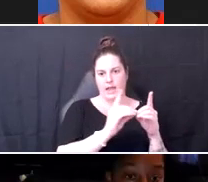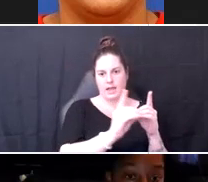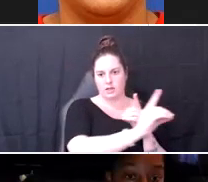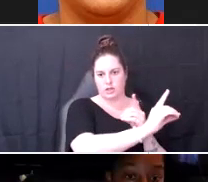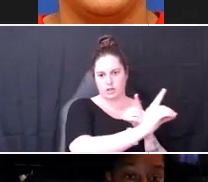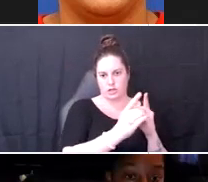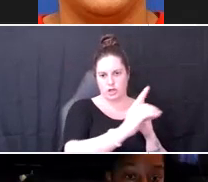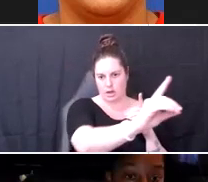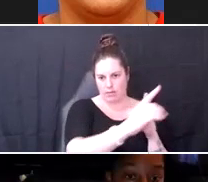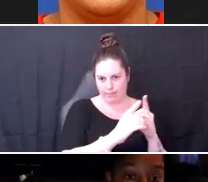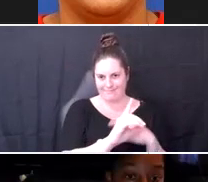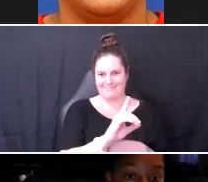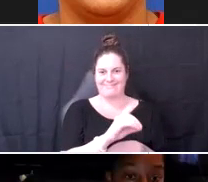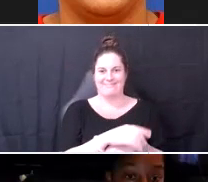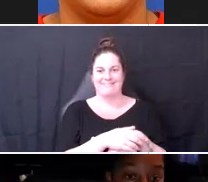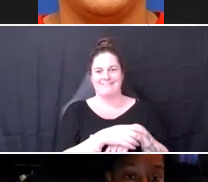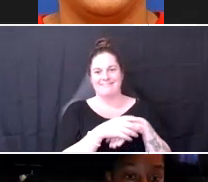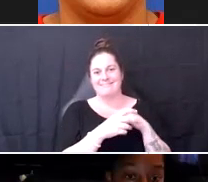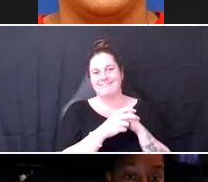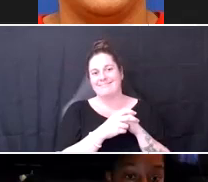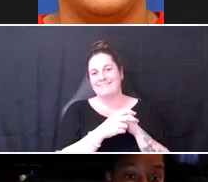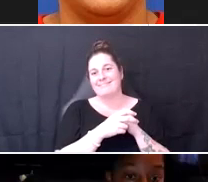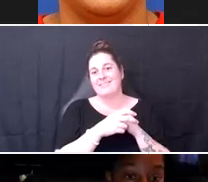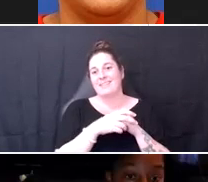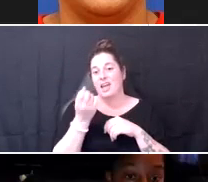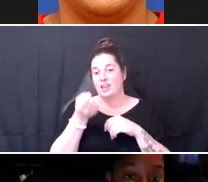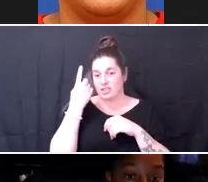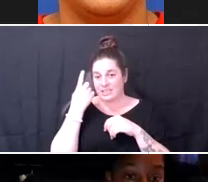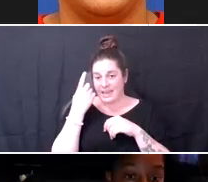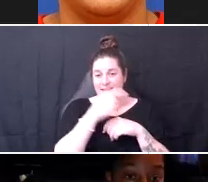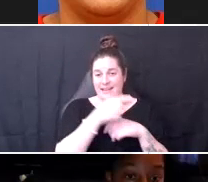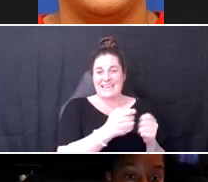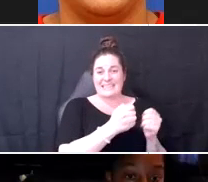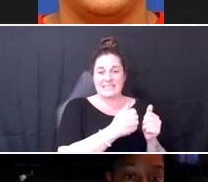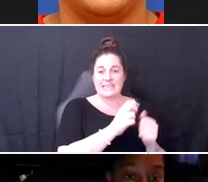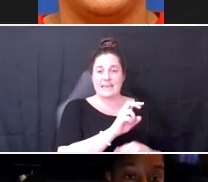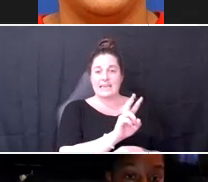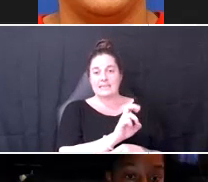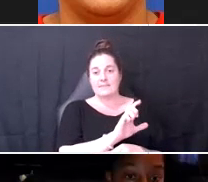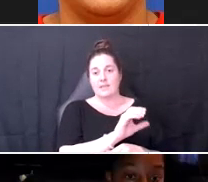Now, here's the thing. Because this instantaneous velocity